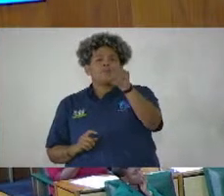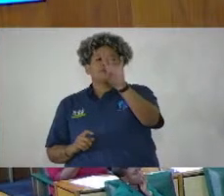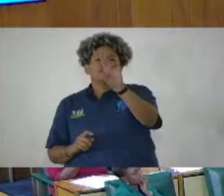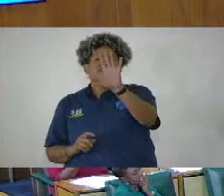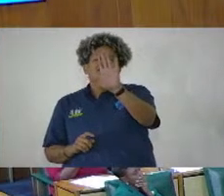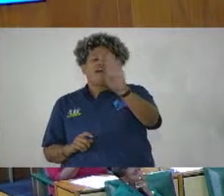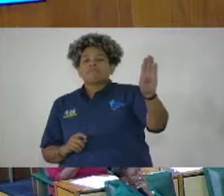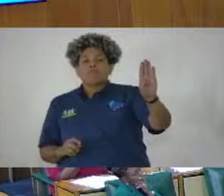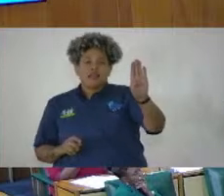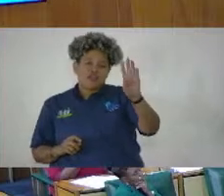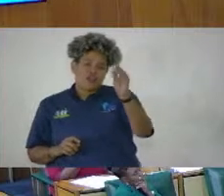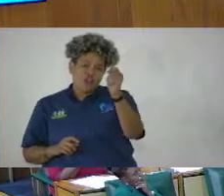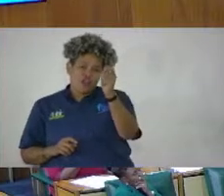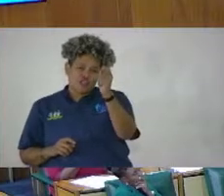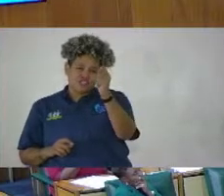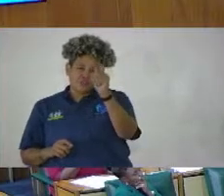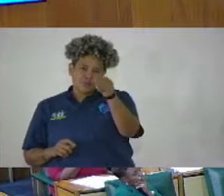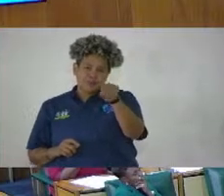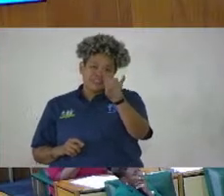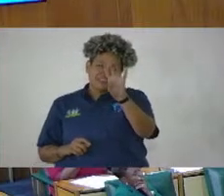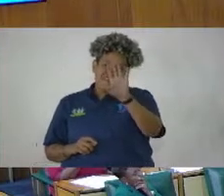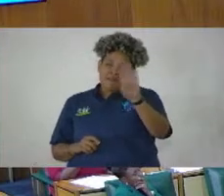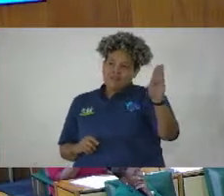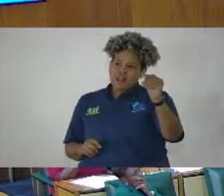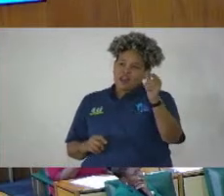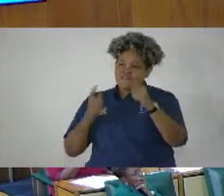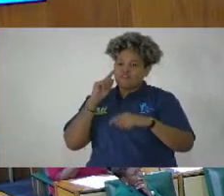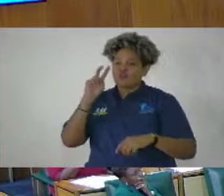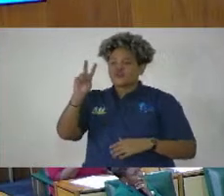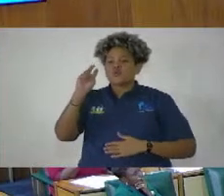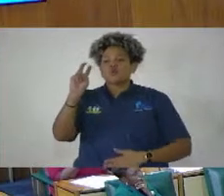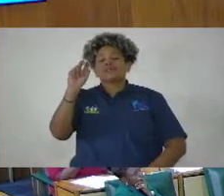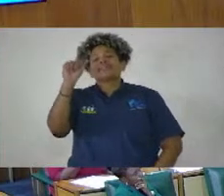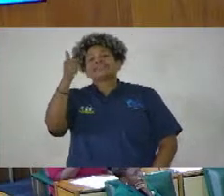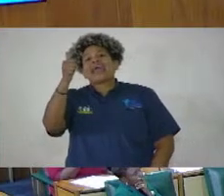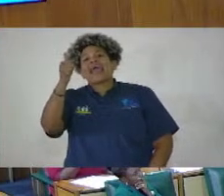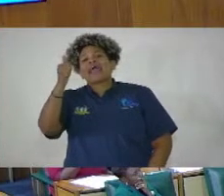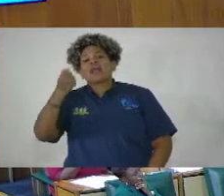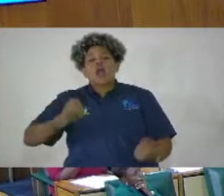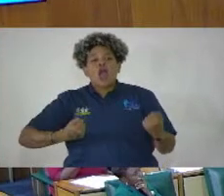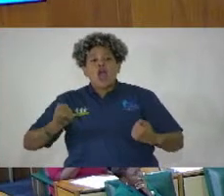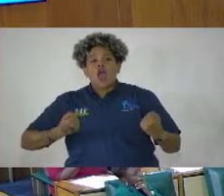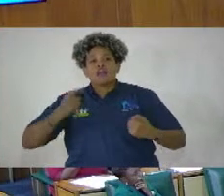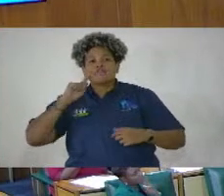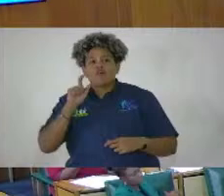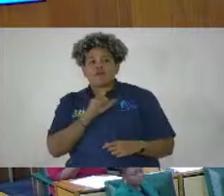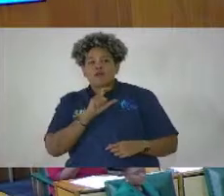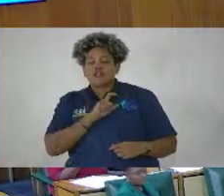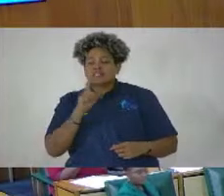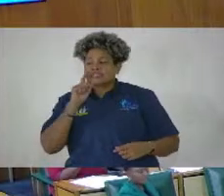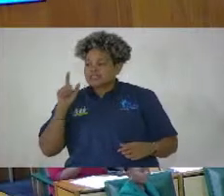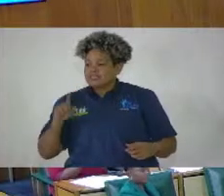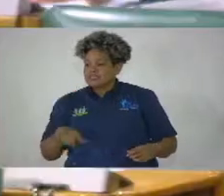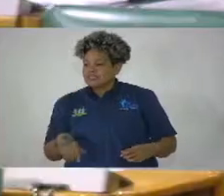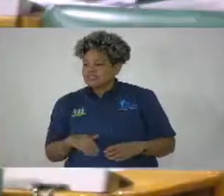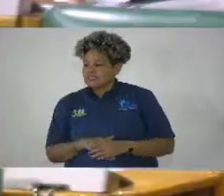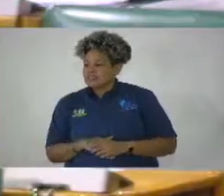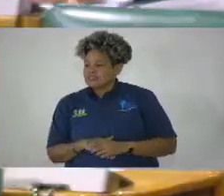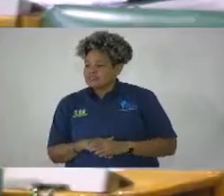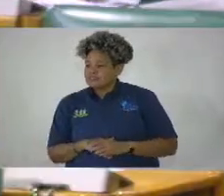$1.75 billion for 210 cars for the police force.